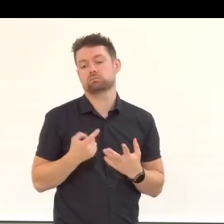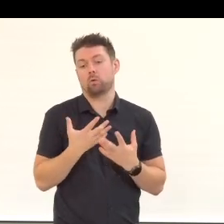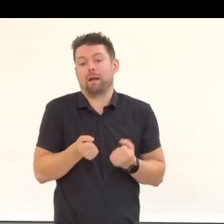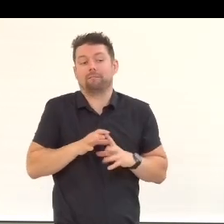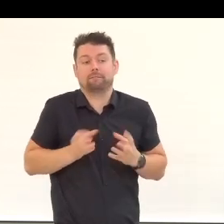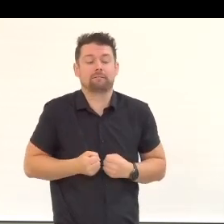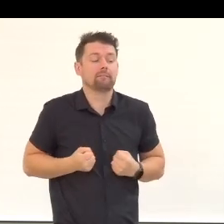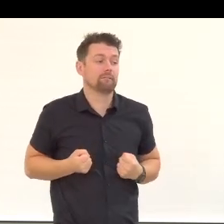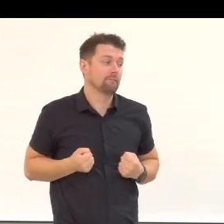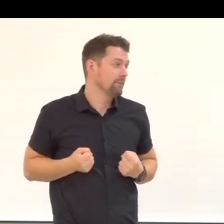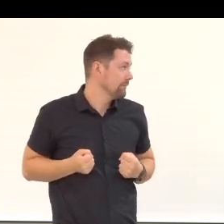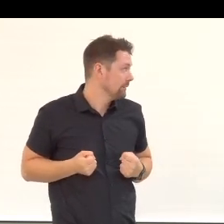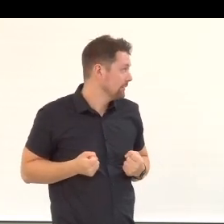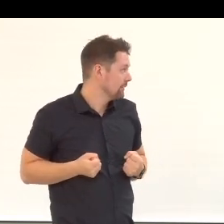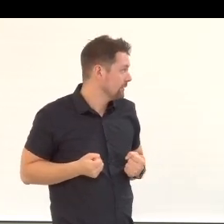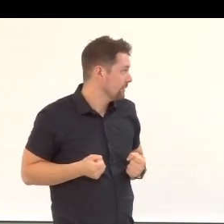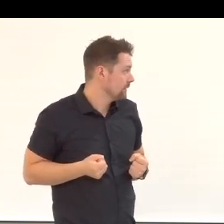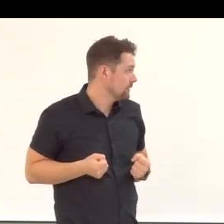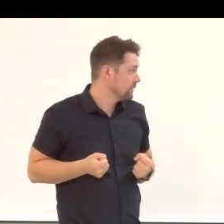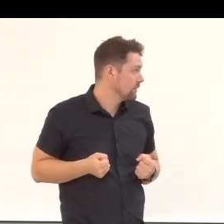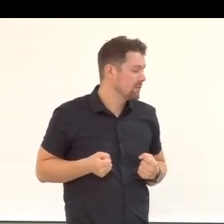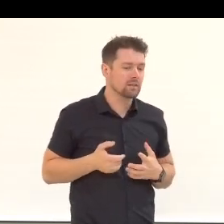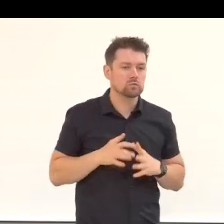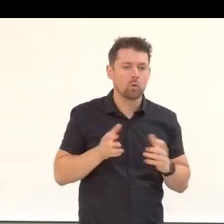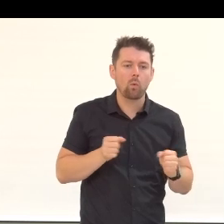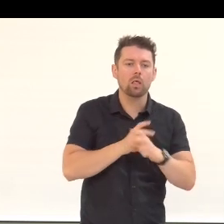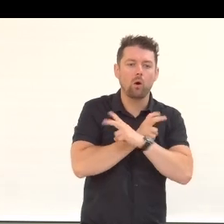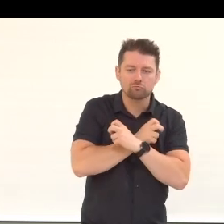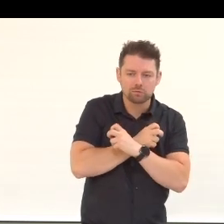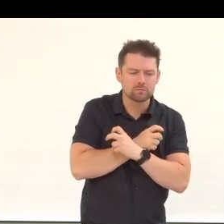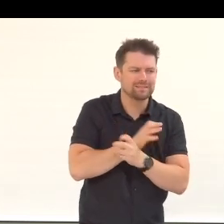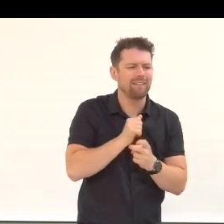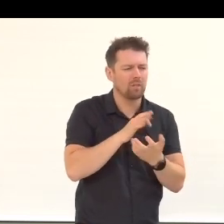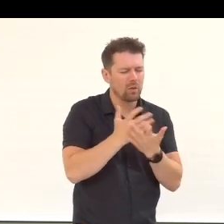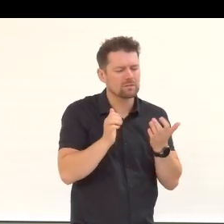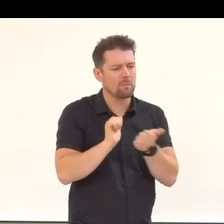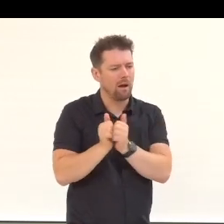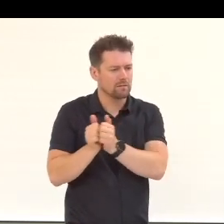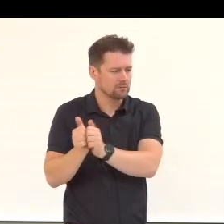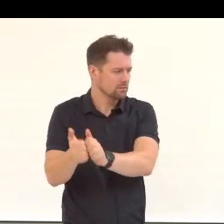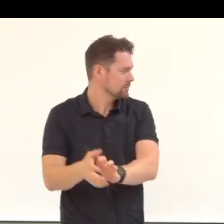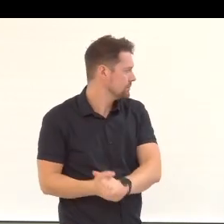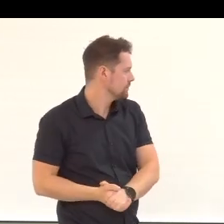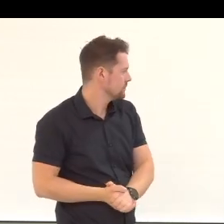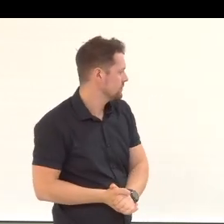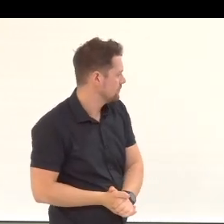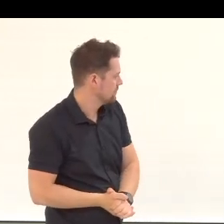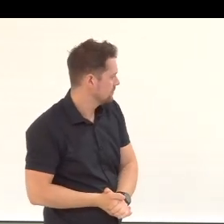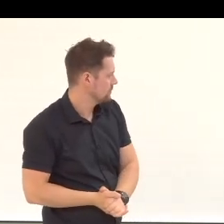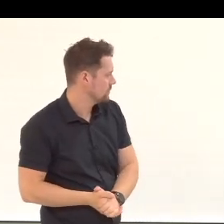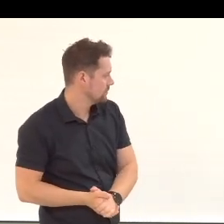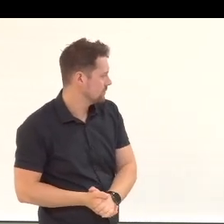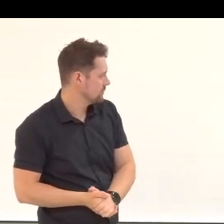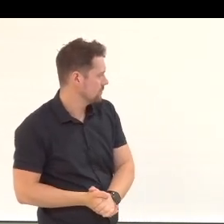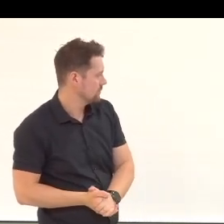basically. But as I mentioned, it's not all Austrian Space Forum, it's many, many partners. I think it's more like the exception that